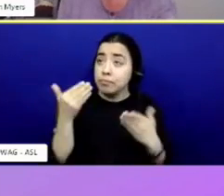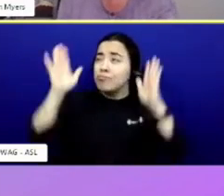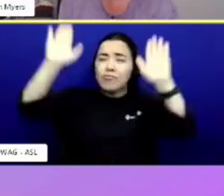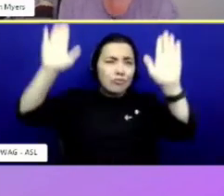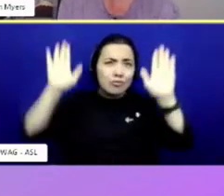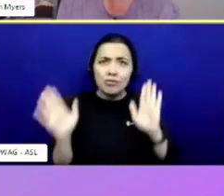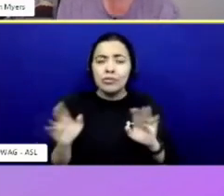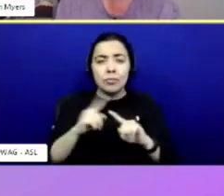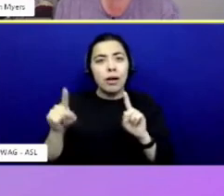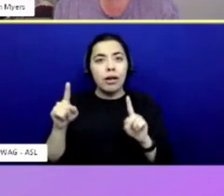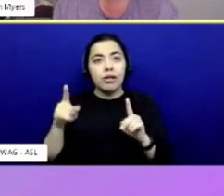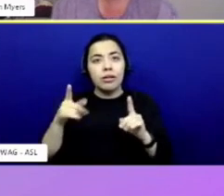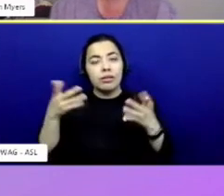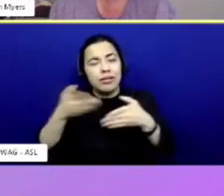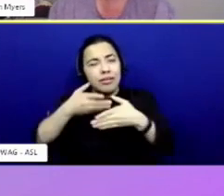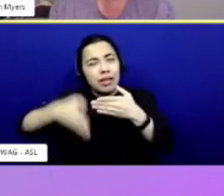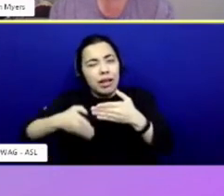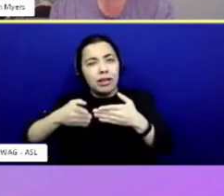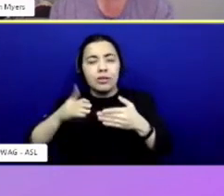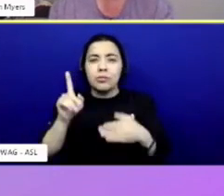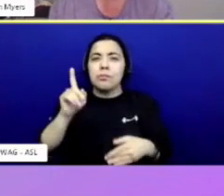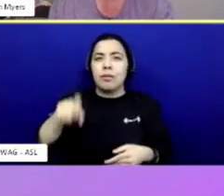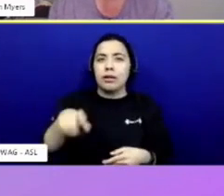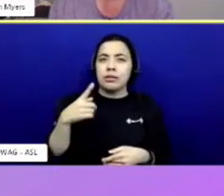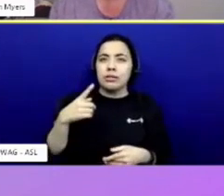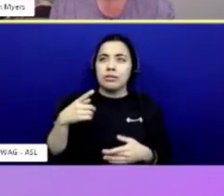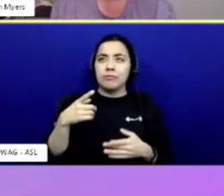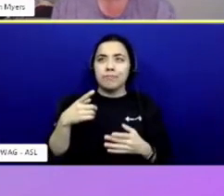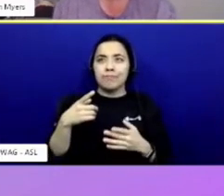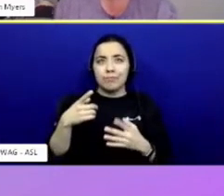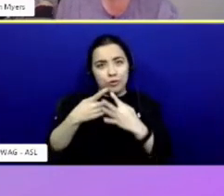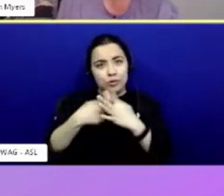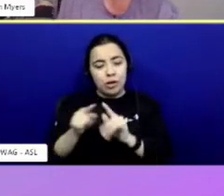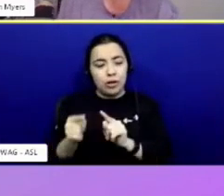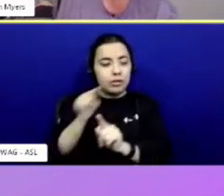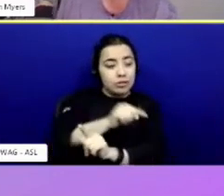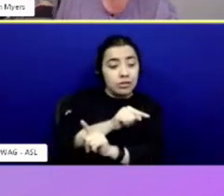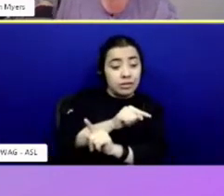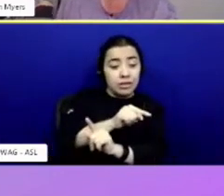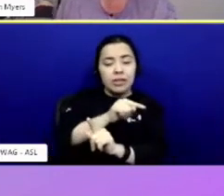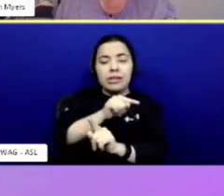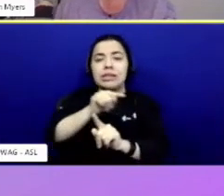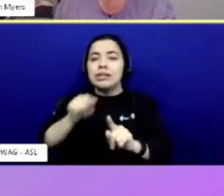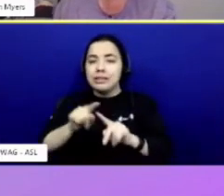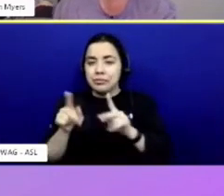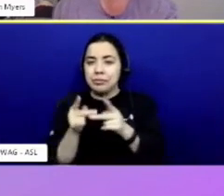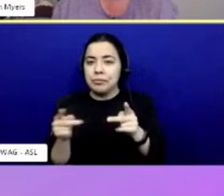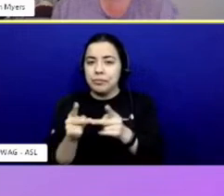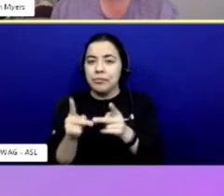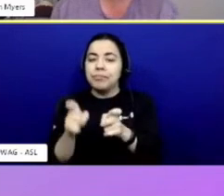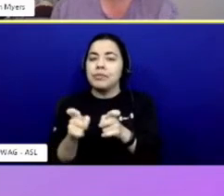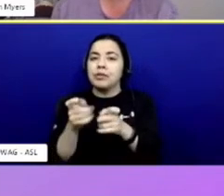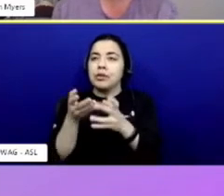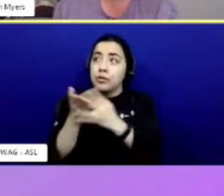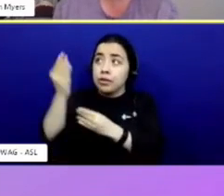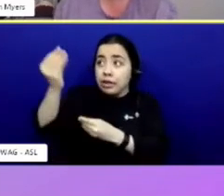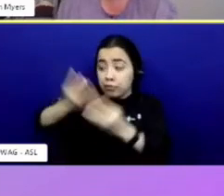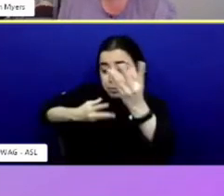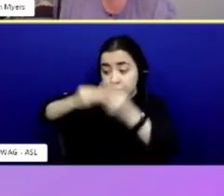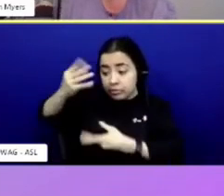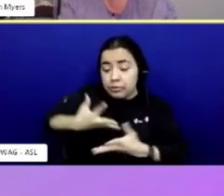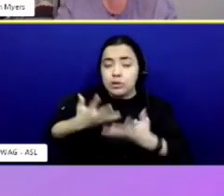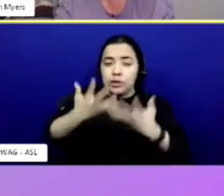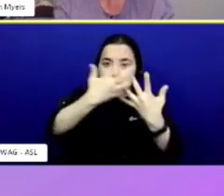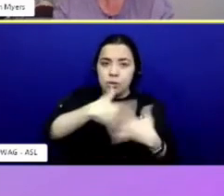but ultimately we needed to start from somewhere else. We needed to go with the flow of information. And